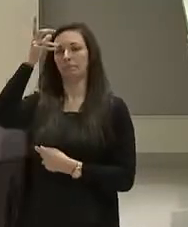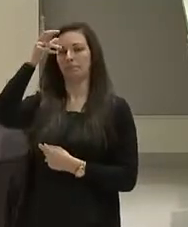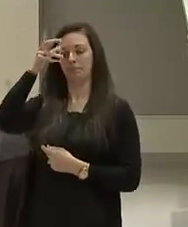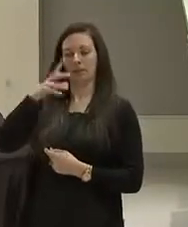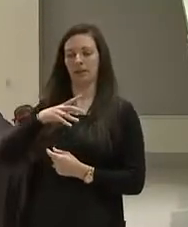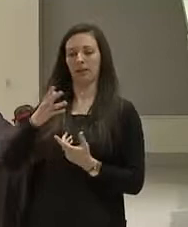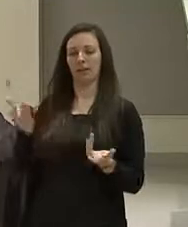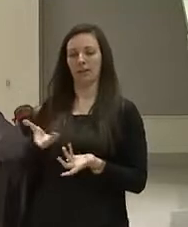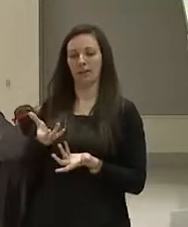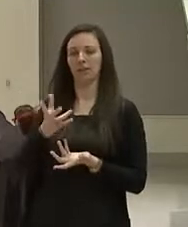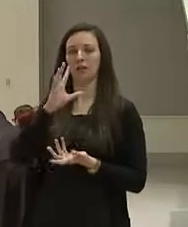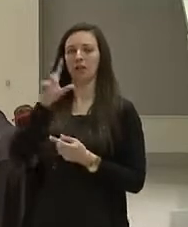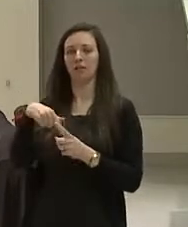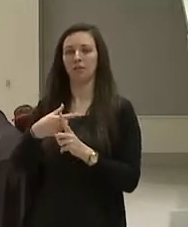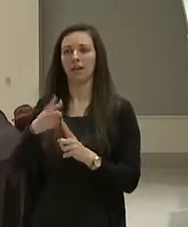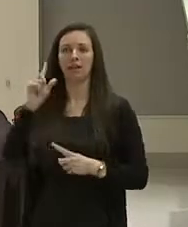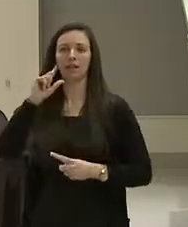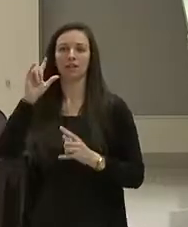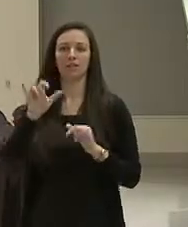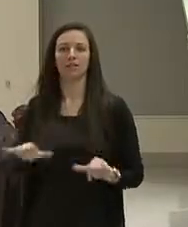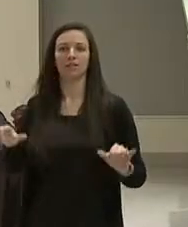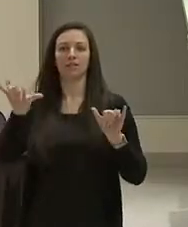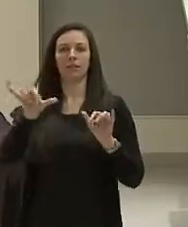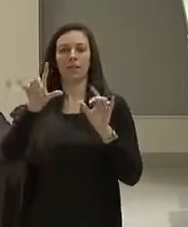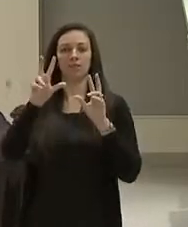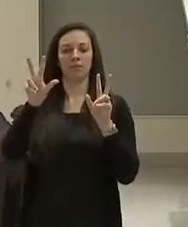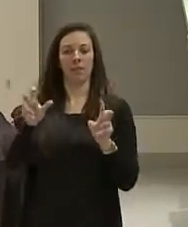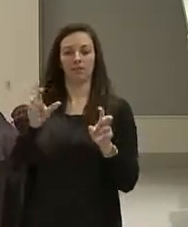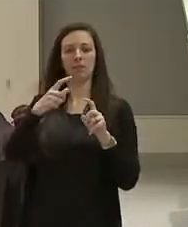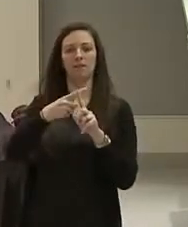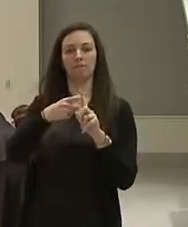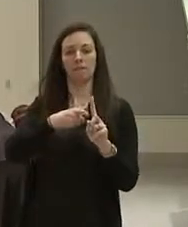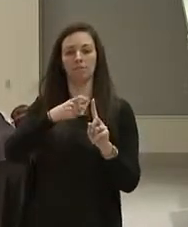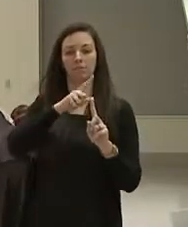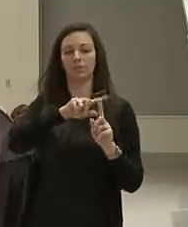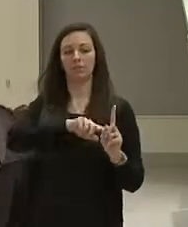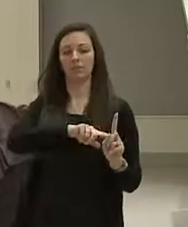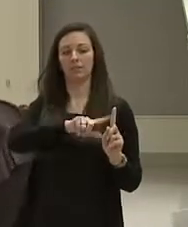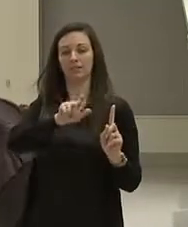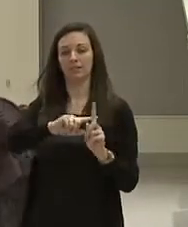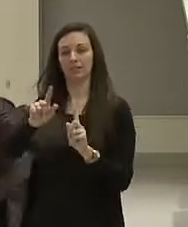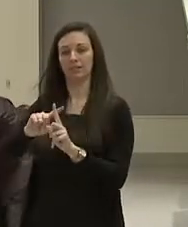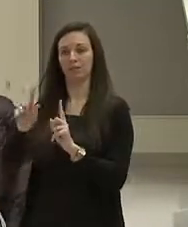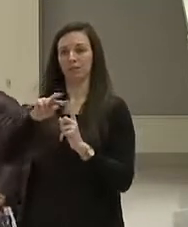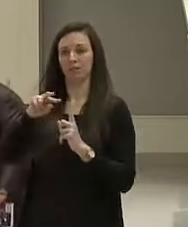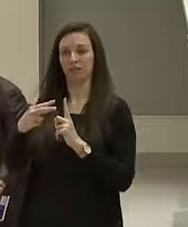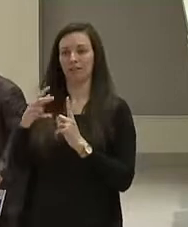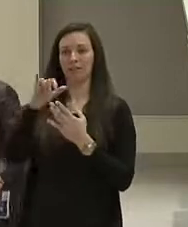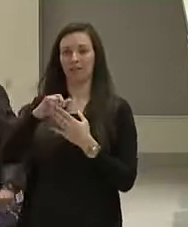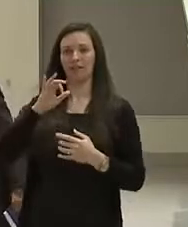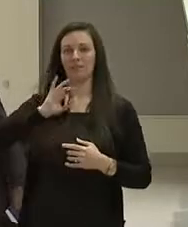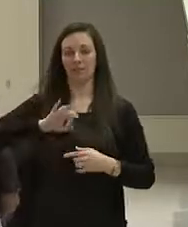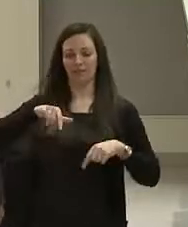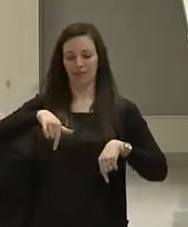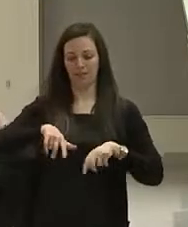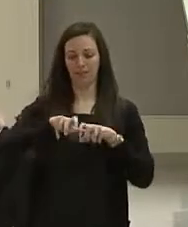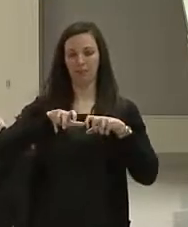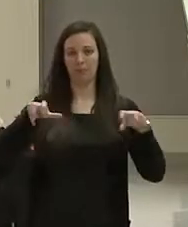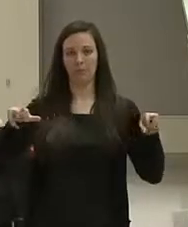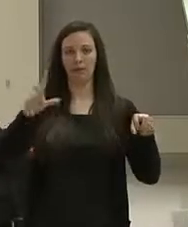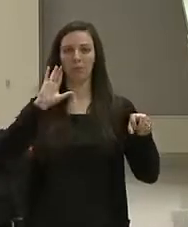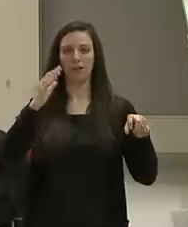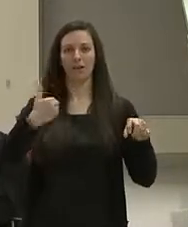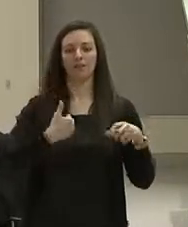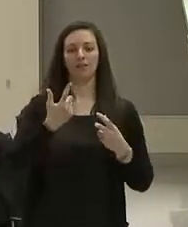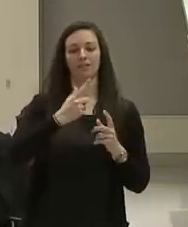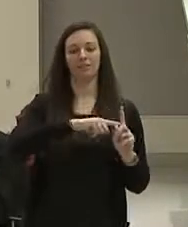about, you hear the same topic but from different perspectives. And that's the benefit of this panel, in that we're going to have different perspectives talking